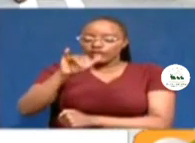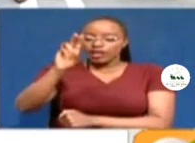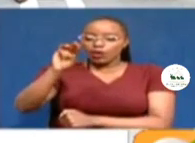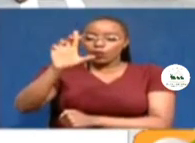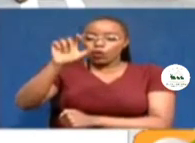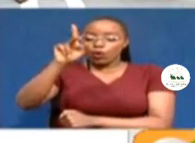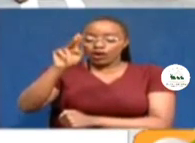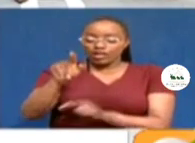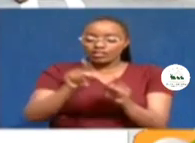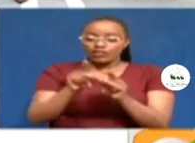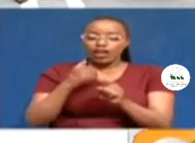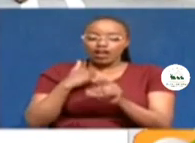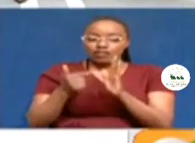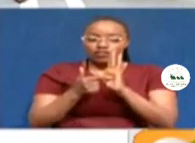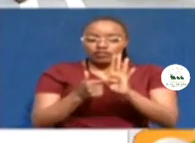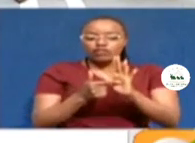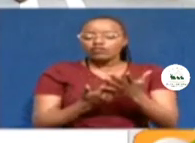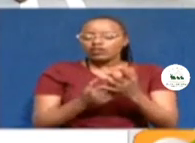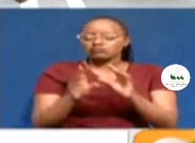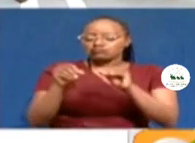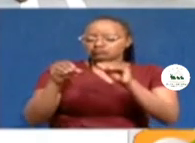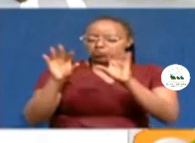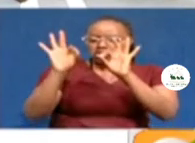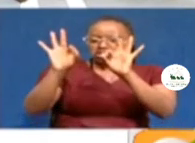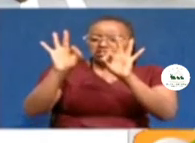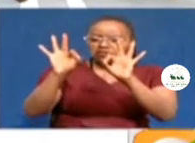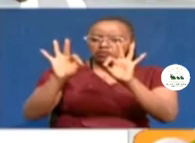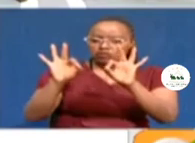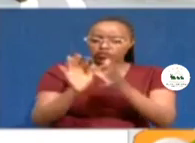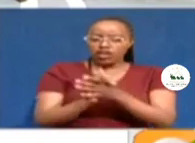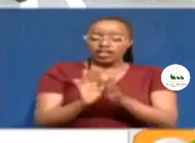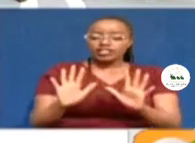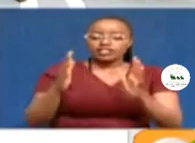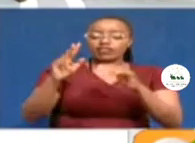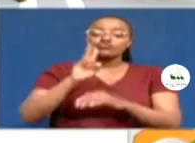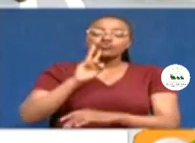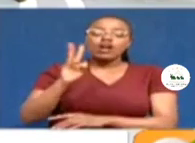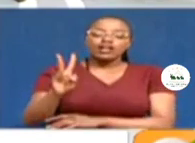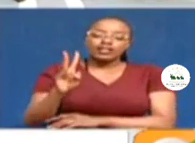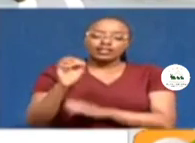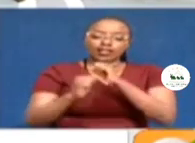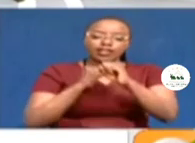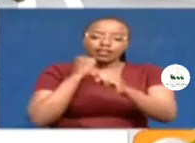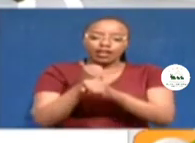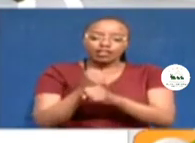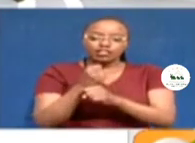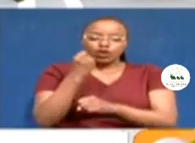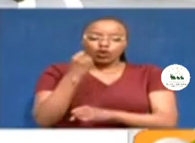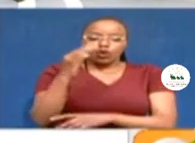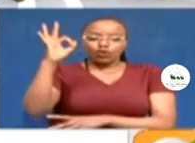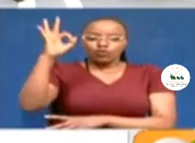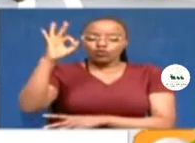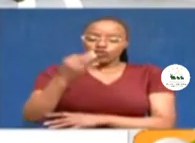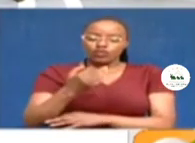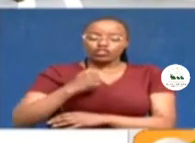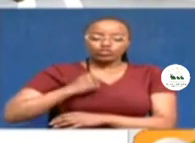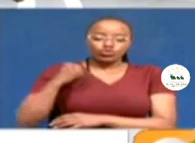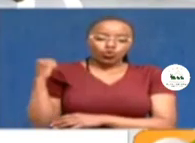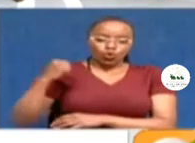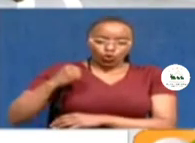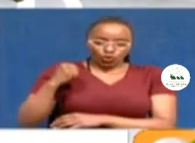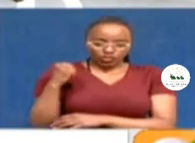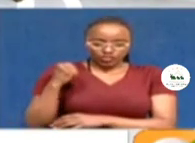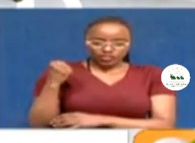know Johnny Walker, exhibiting electrifying quality and celebrating 200 years of blended